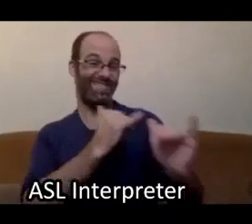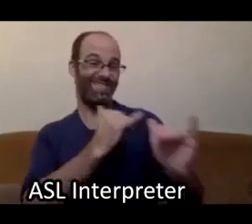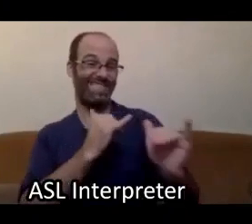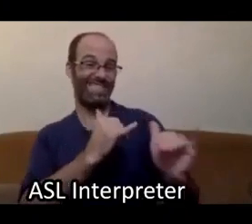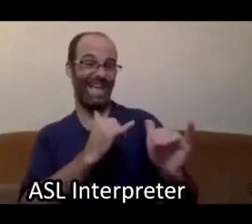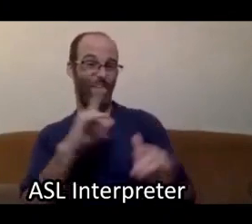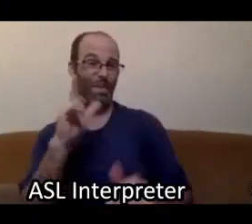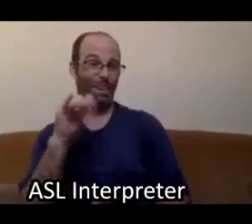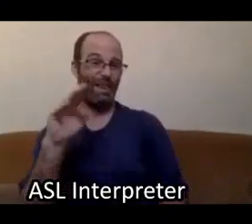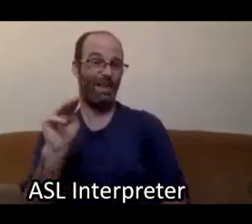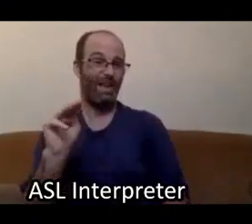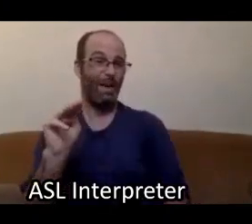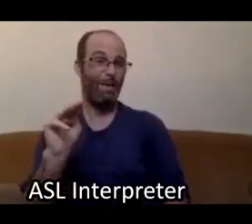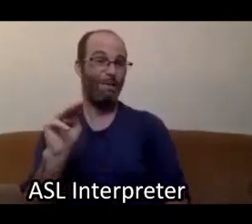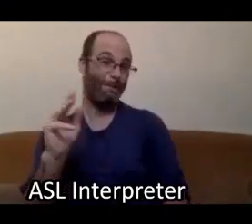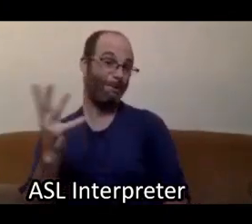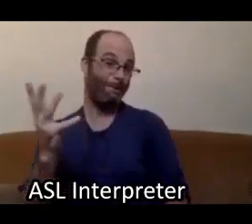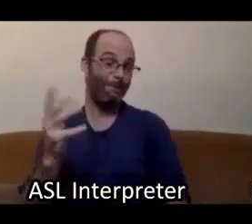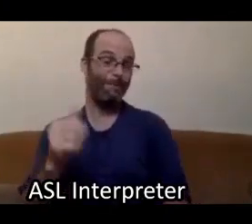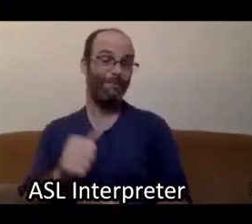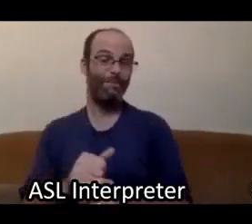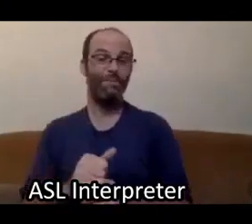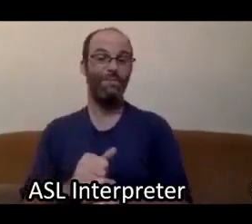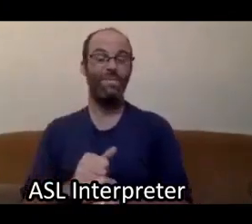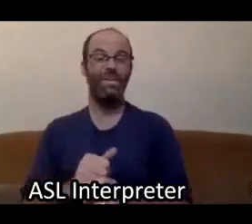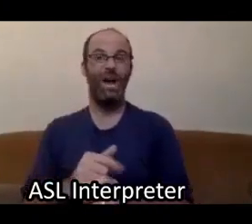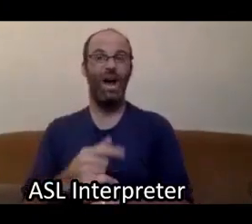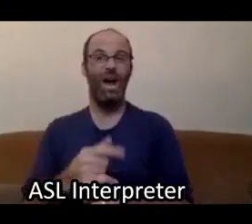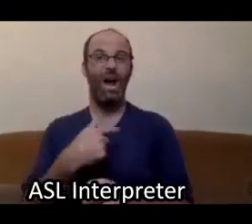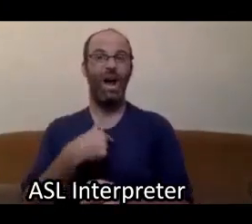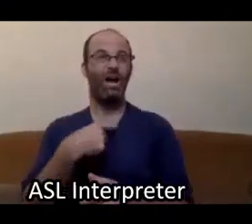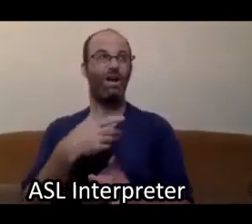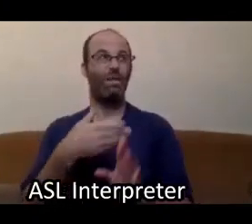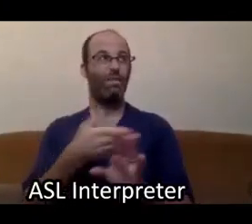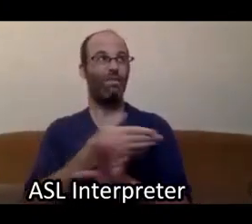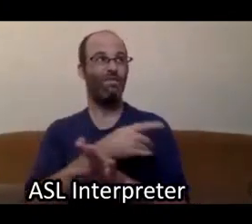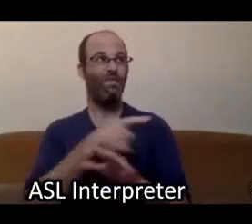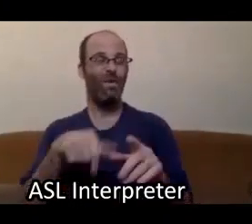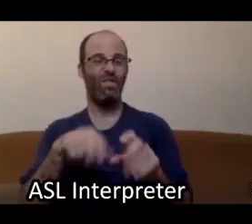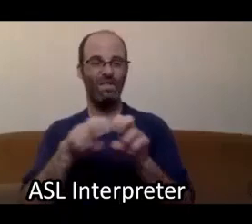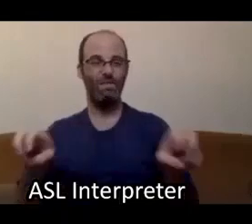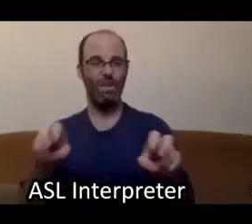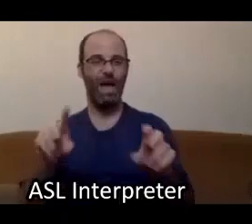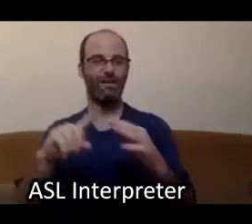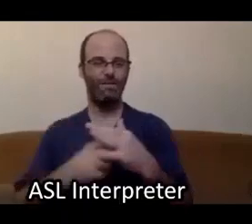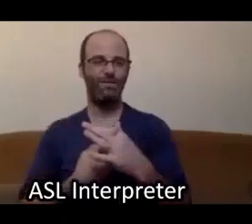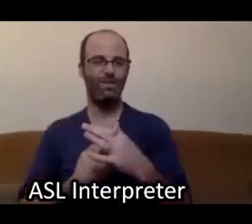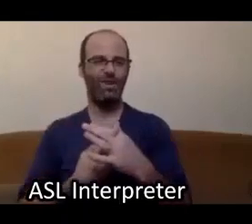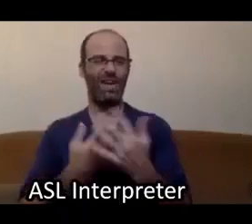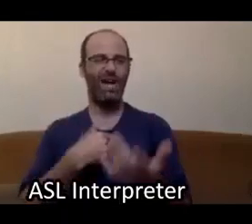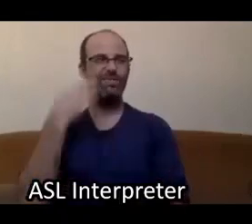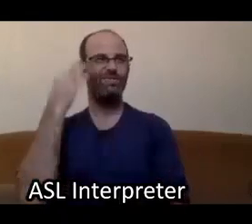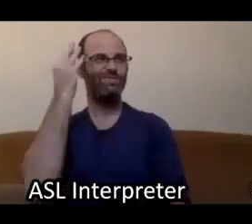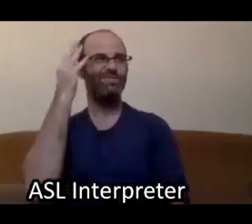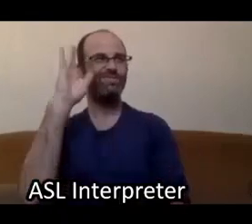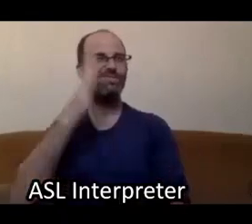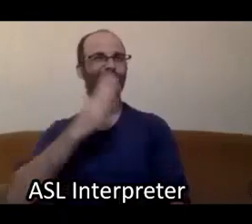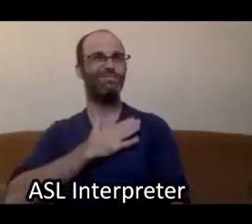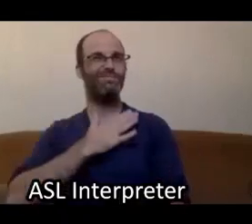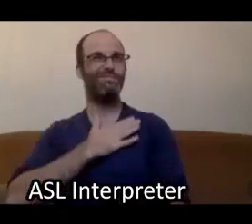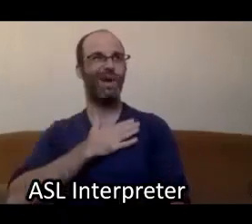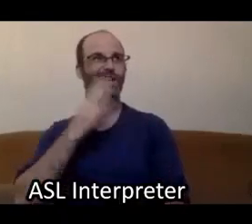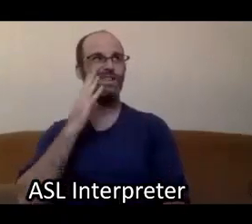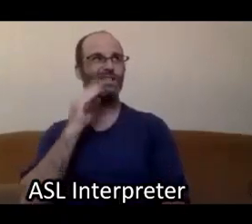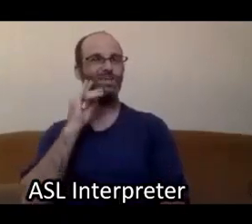but I was thinking today, like actually earlier before the panel started, about my experience of being interviewed in